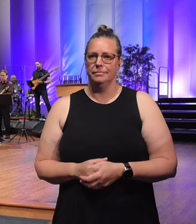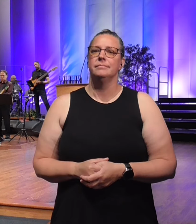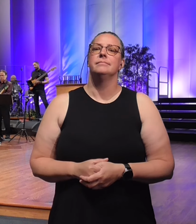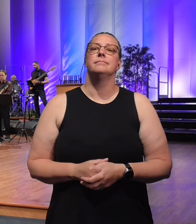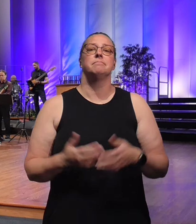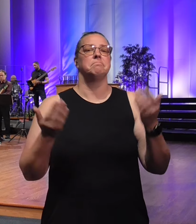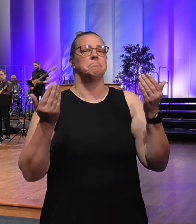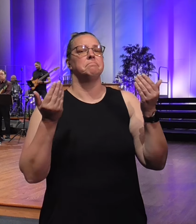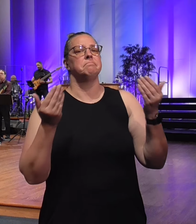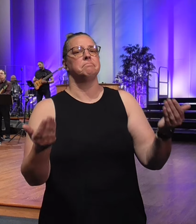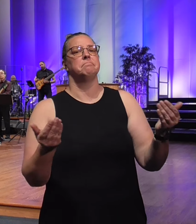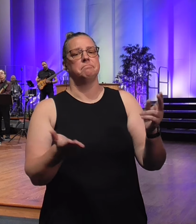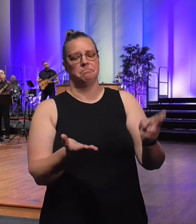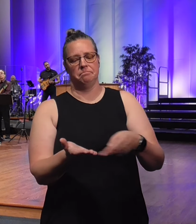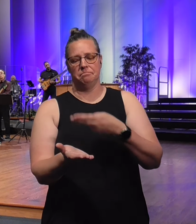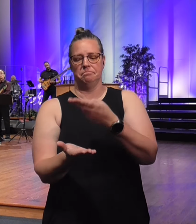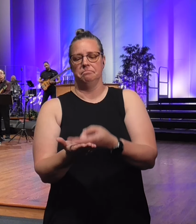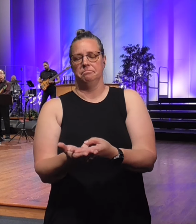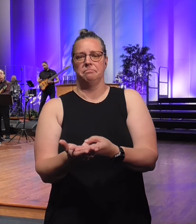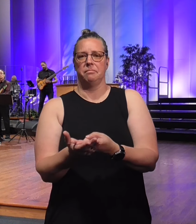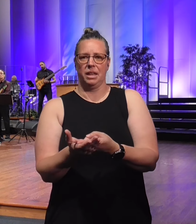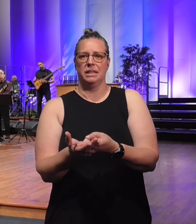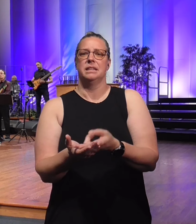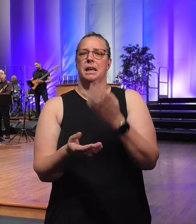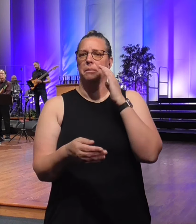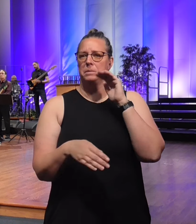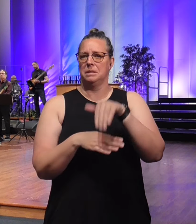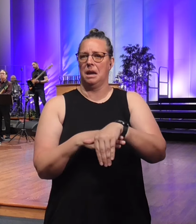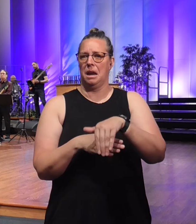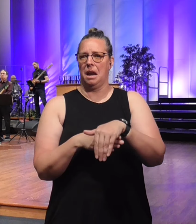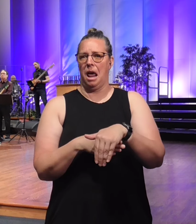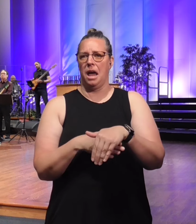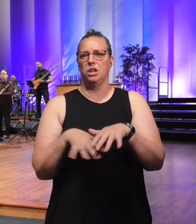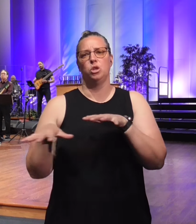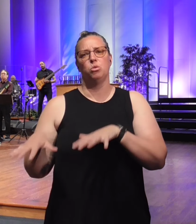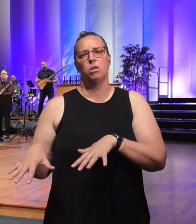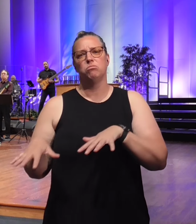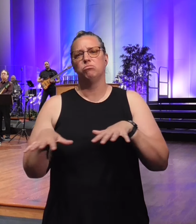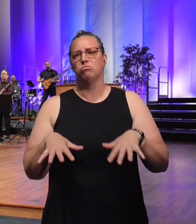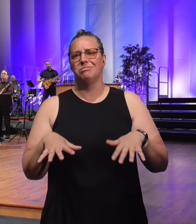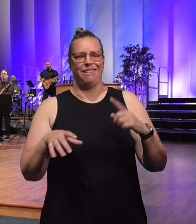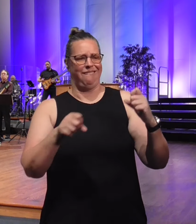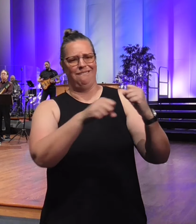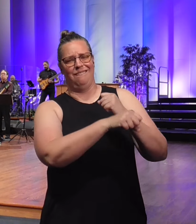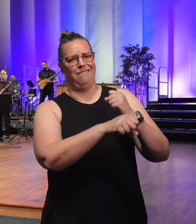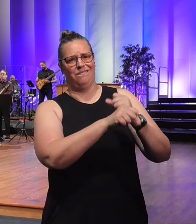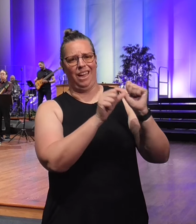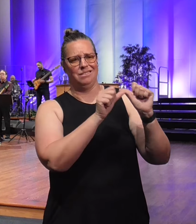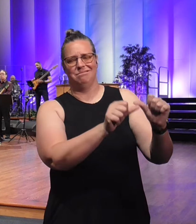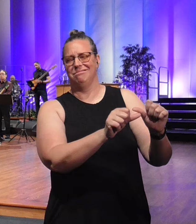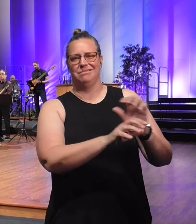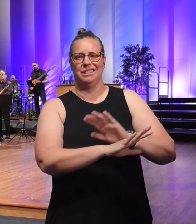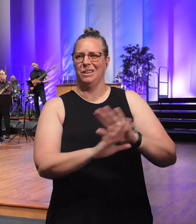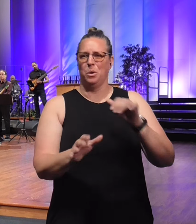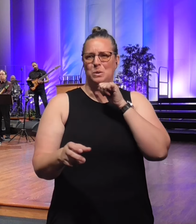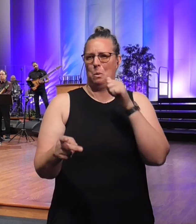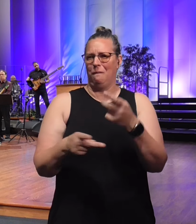Lay your head down tonight, take a rest from the fight. Don't try to figure it